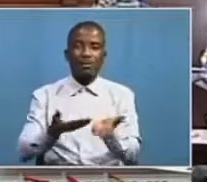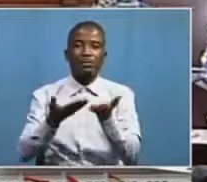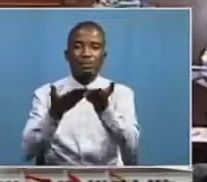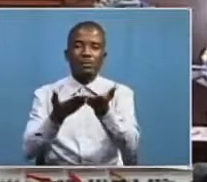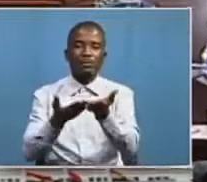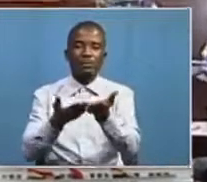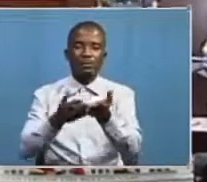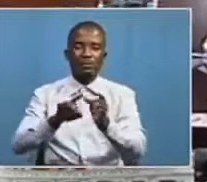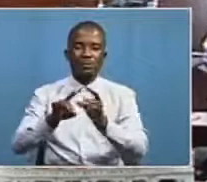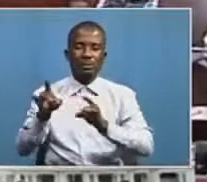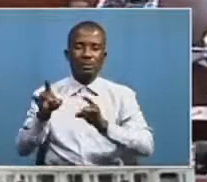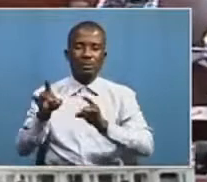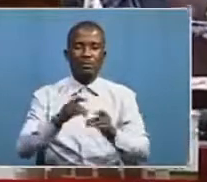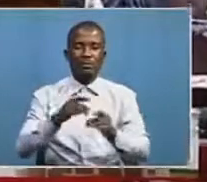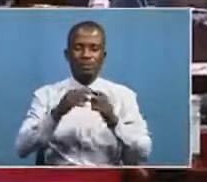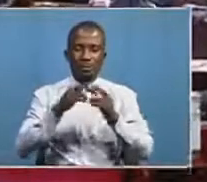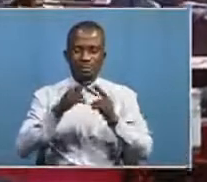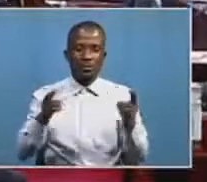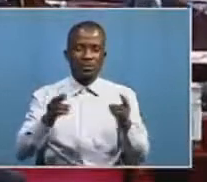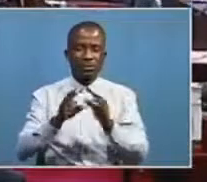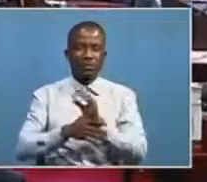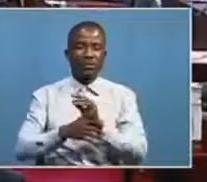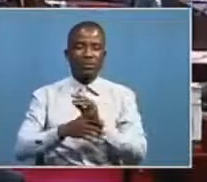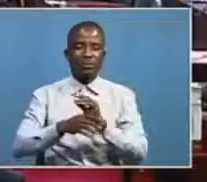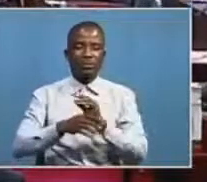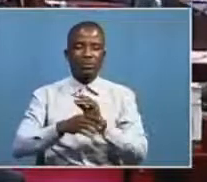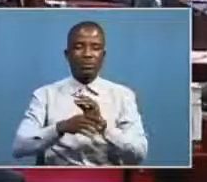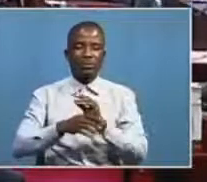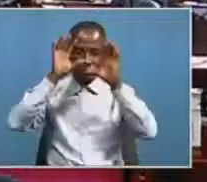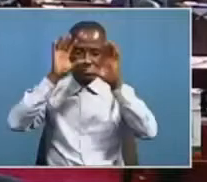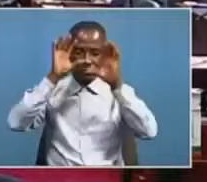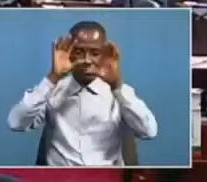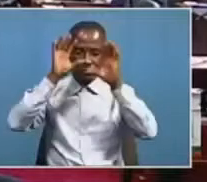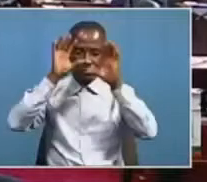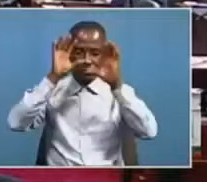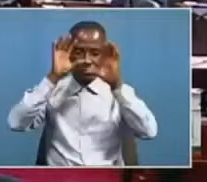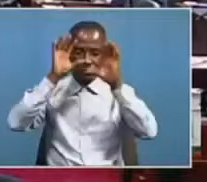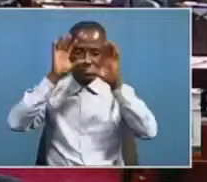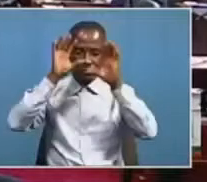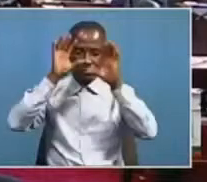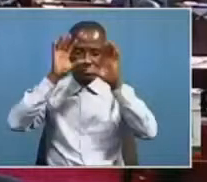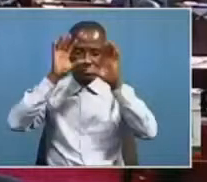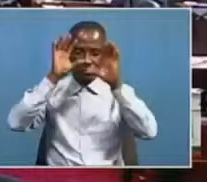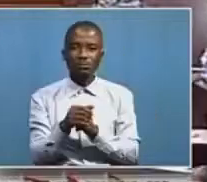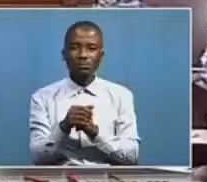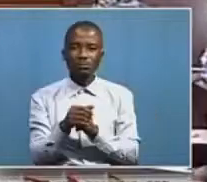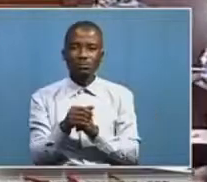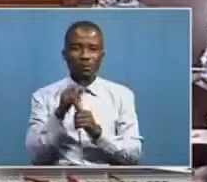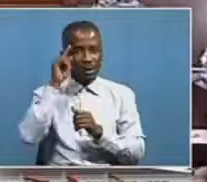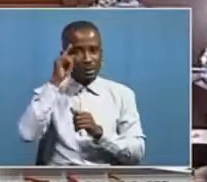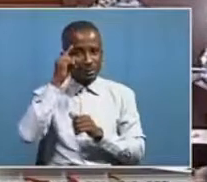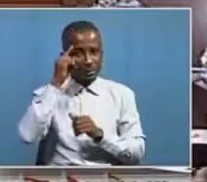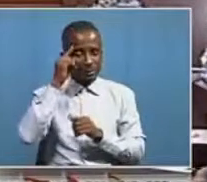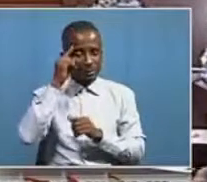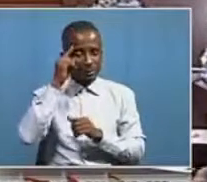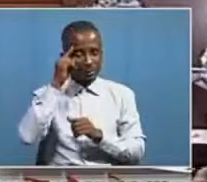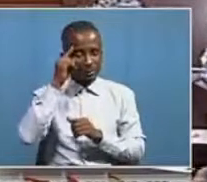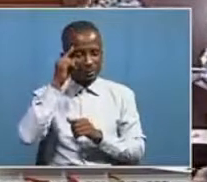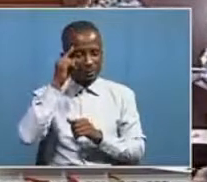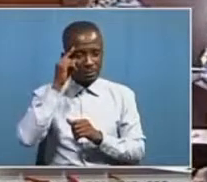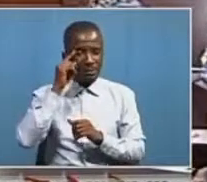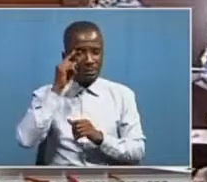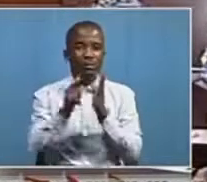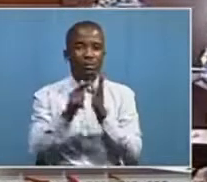named was so elected. End of quote. The presumption above is reverberant of the